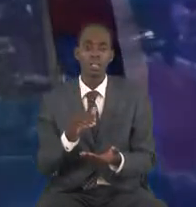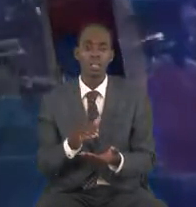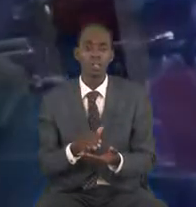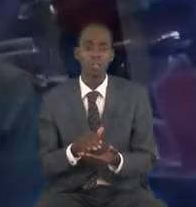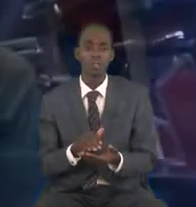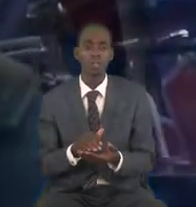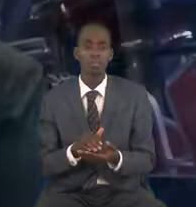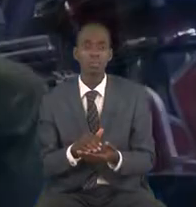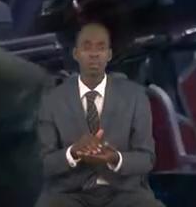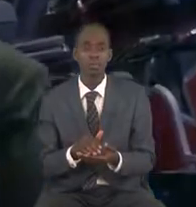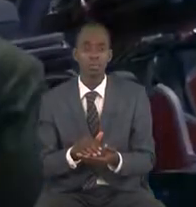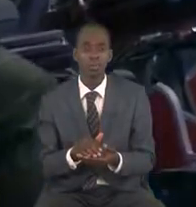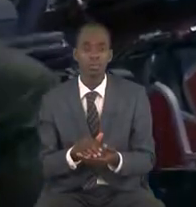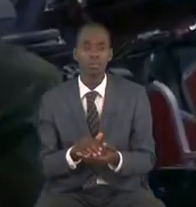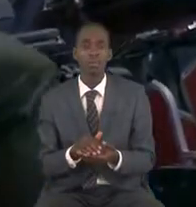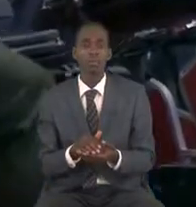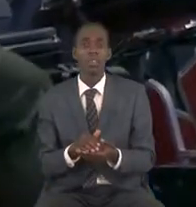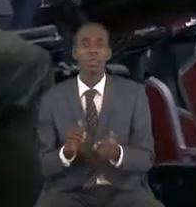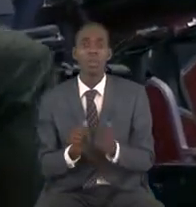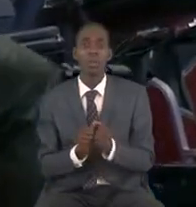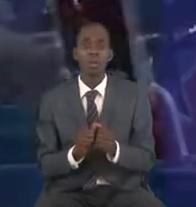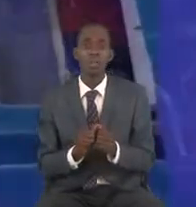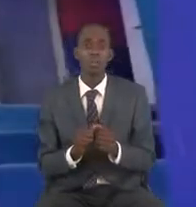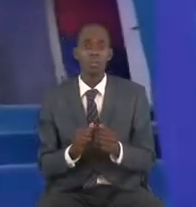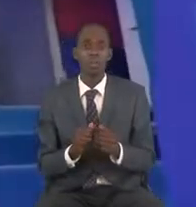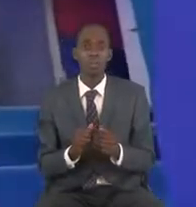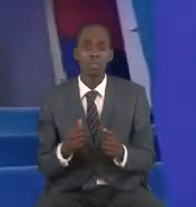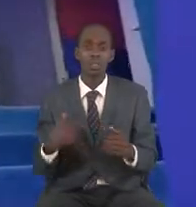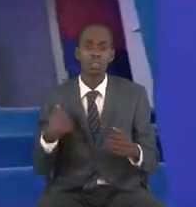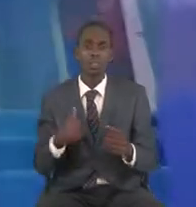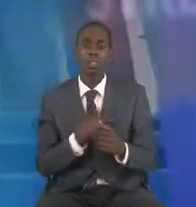Lamb. Oh, we have